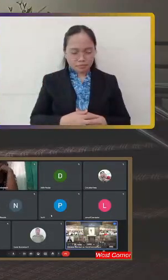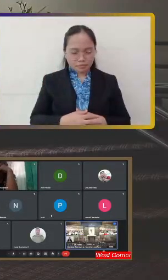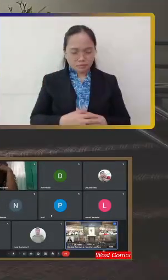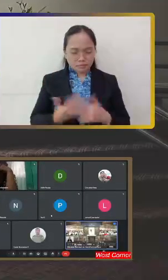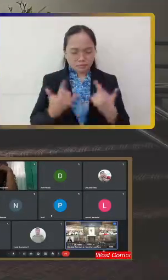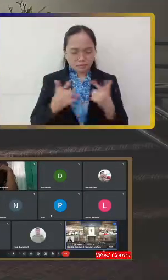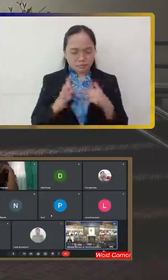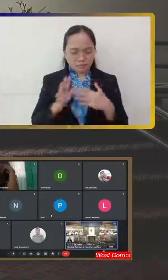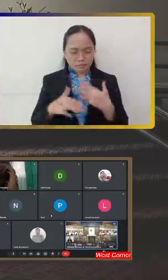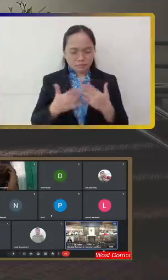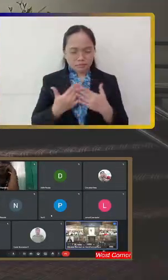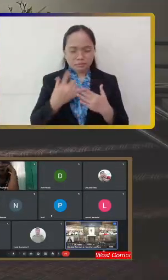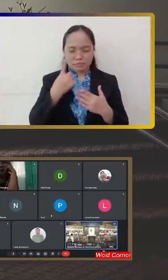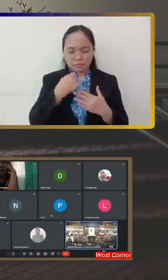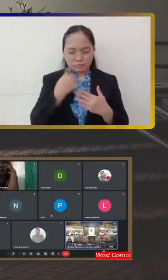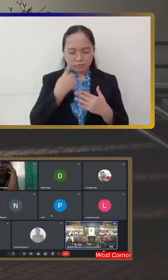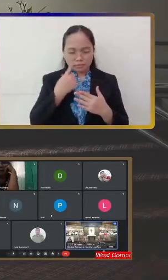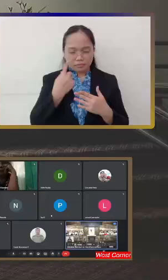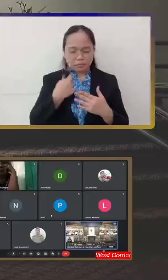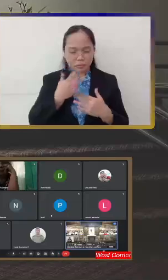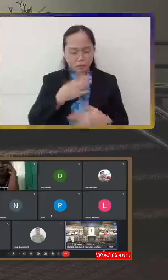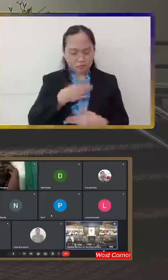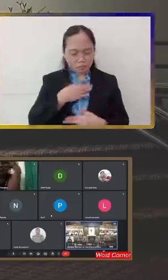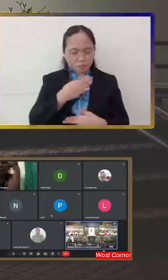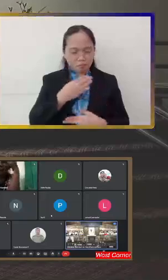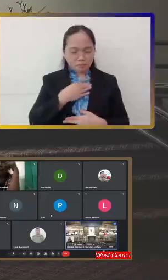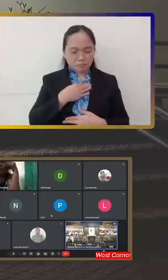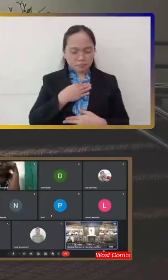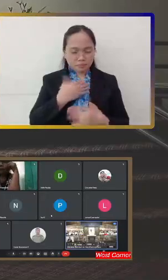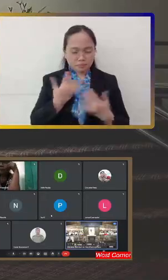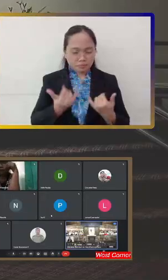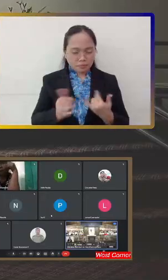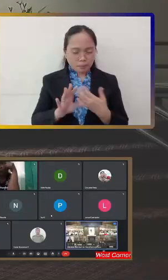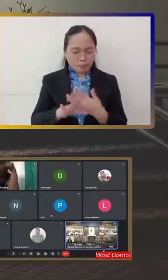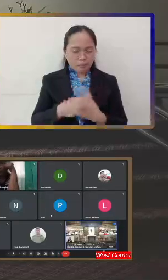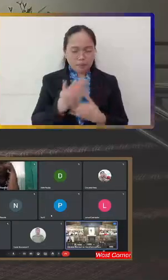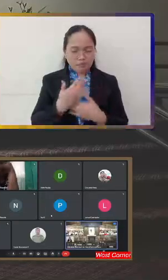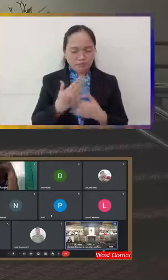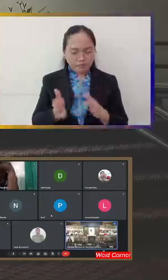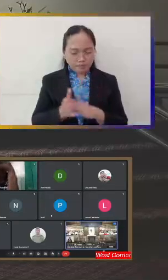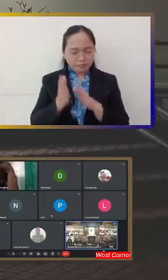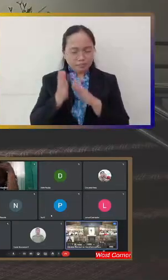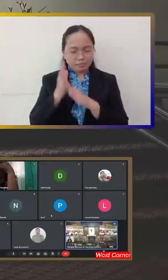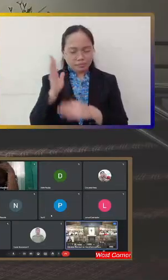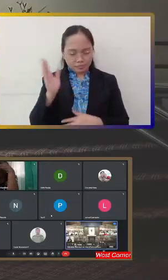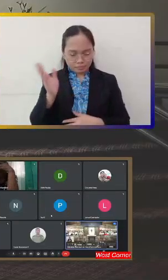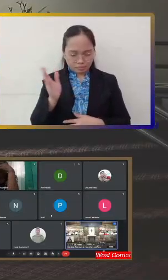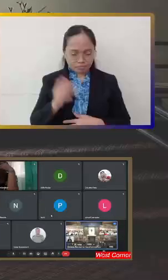Let all those who breathe this morning praise Thee.